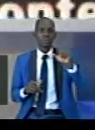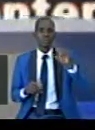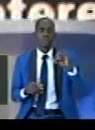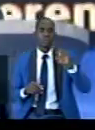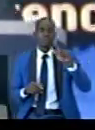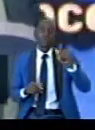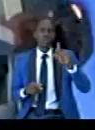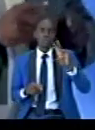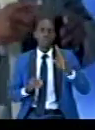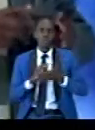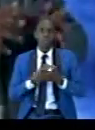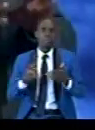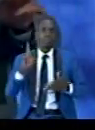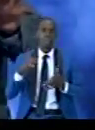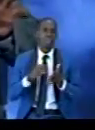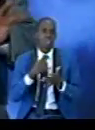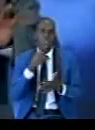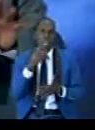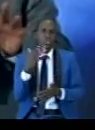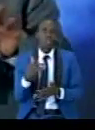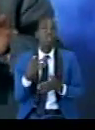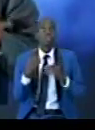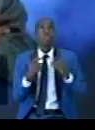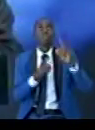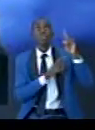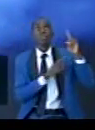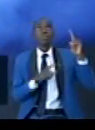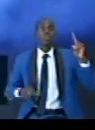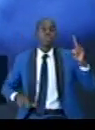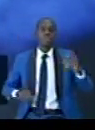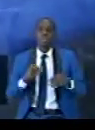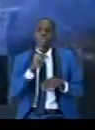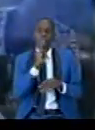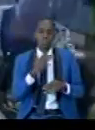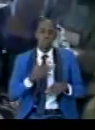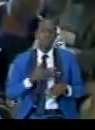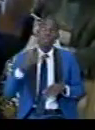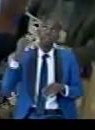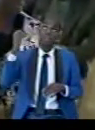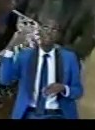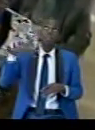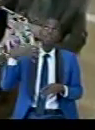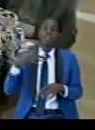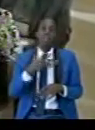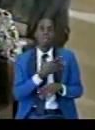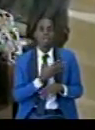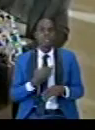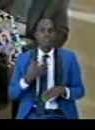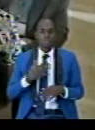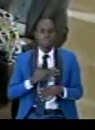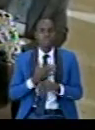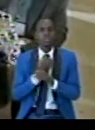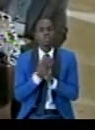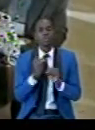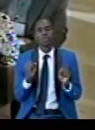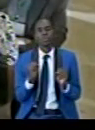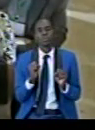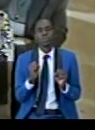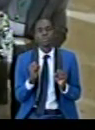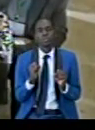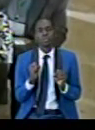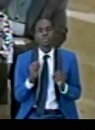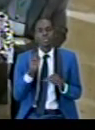1, it says, the Lord is my light and my salvation. A